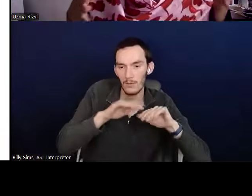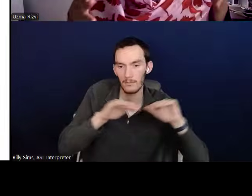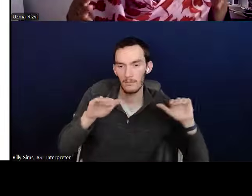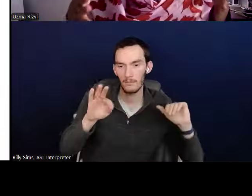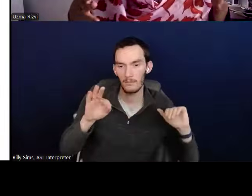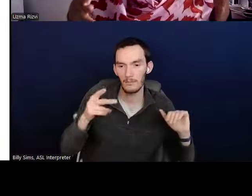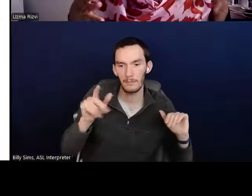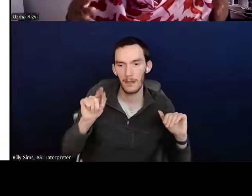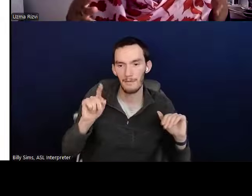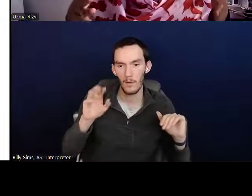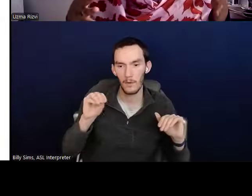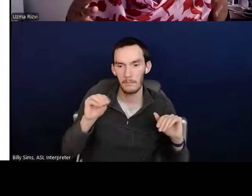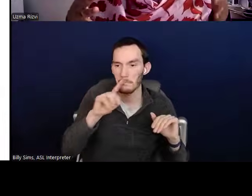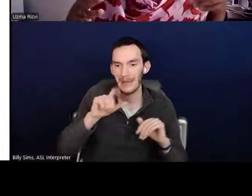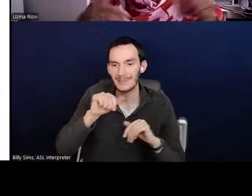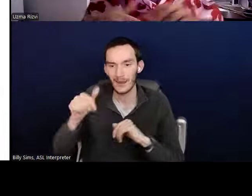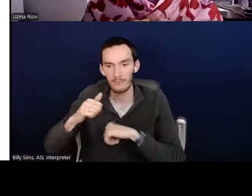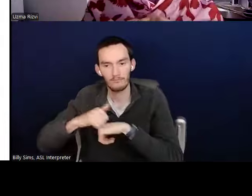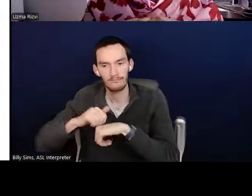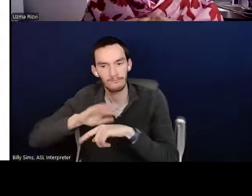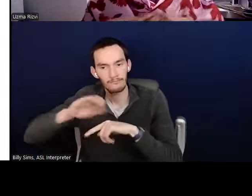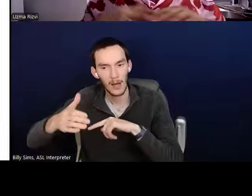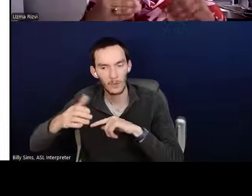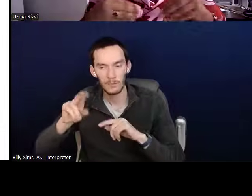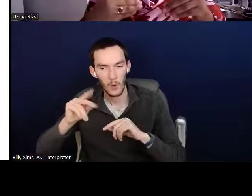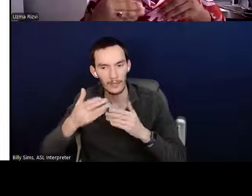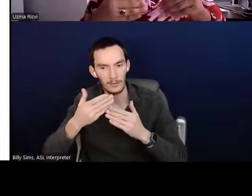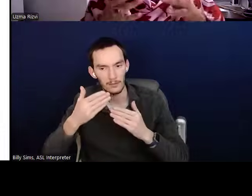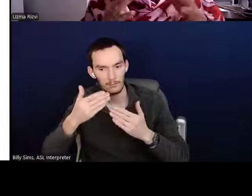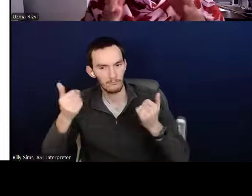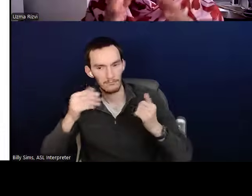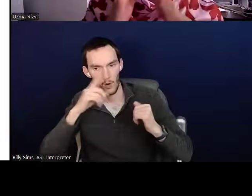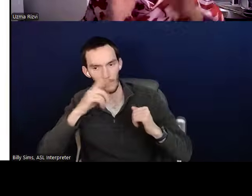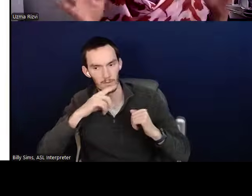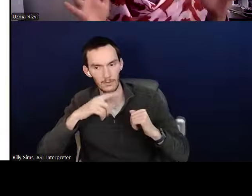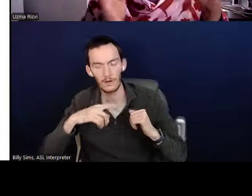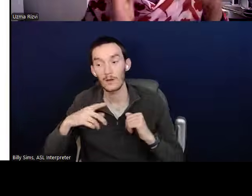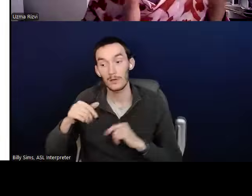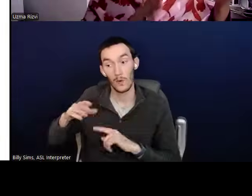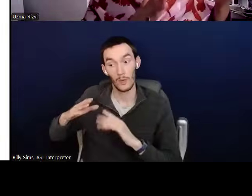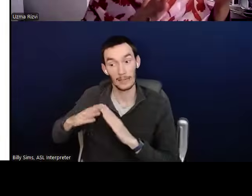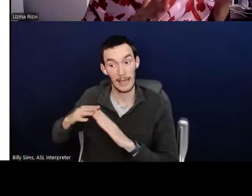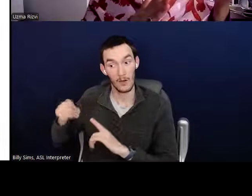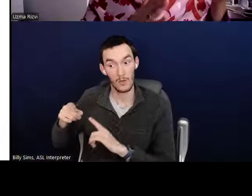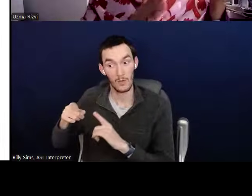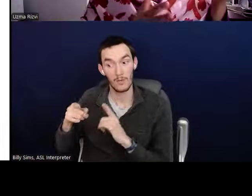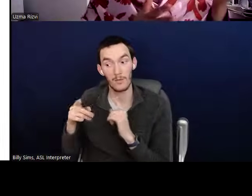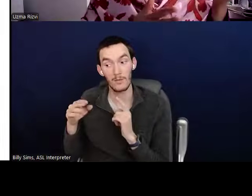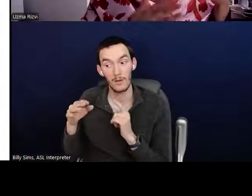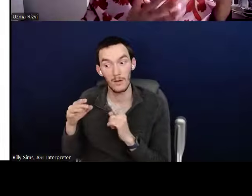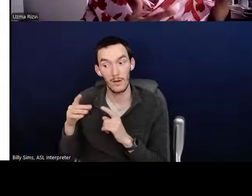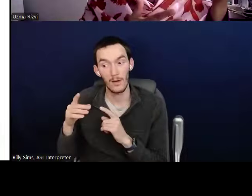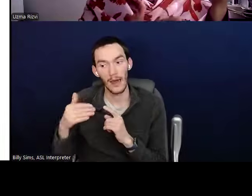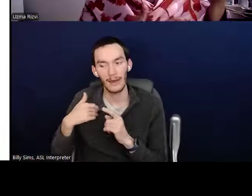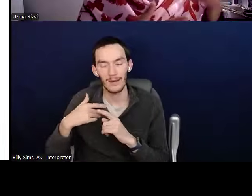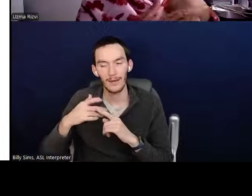not actually a mound, it's not a geological mound. So this lower town is separated by this construction